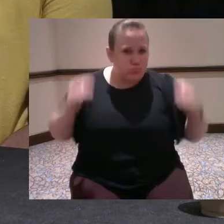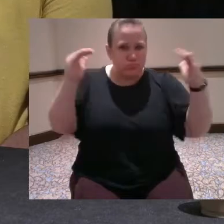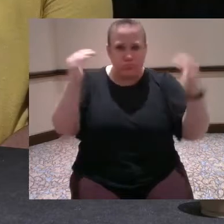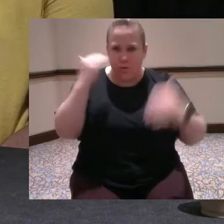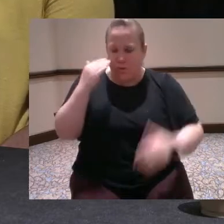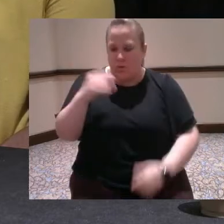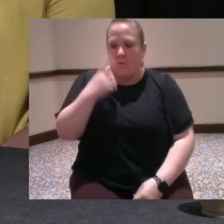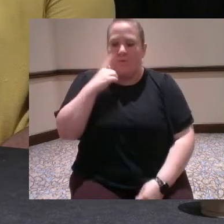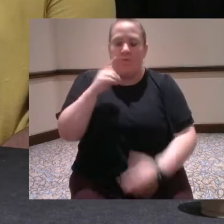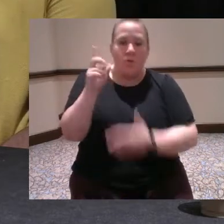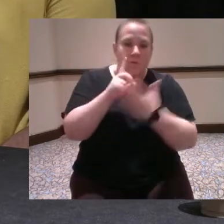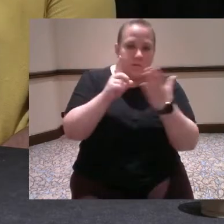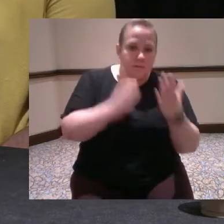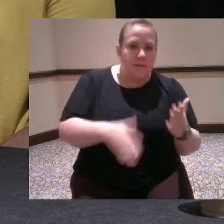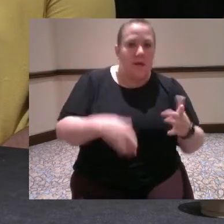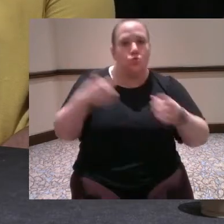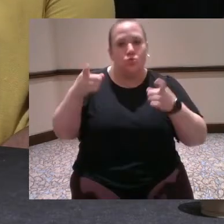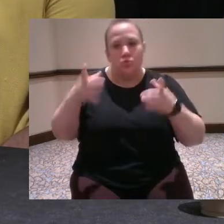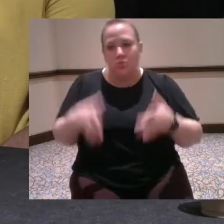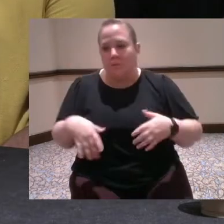designers, directors, performers,